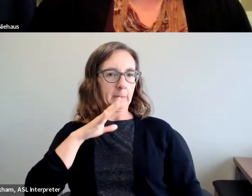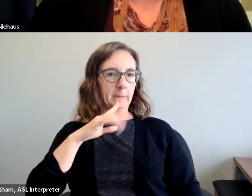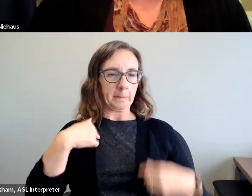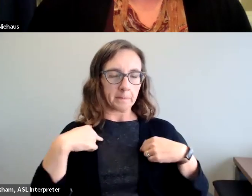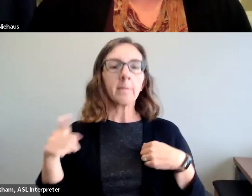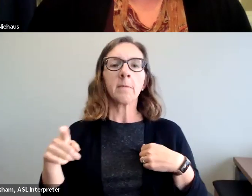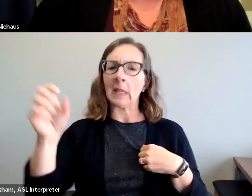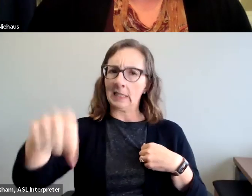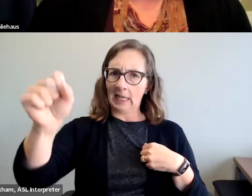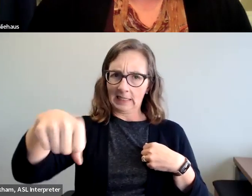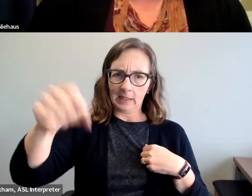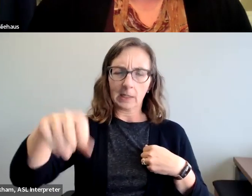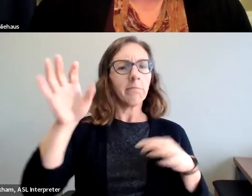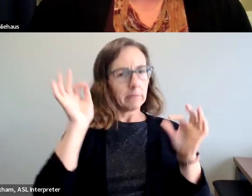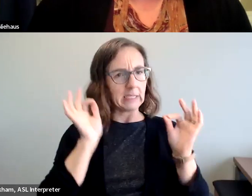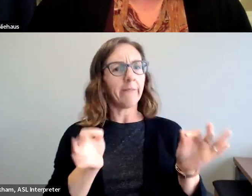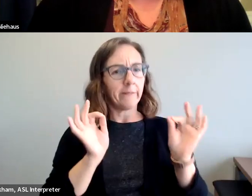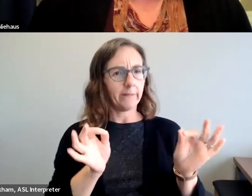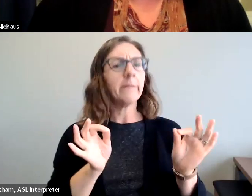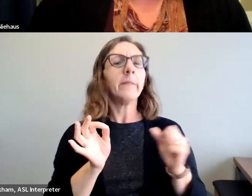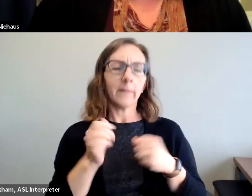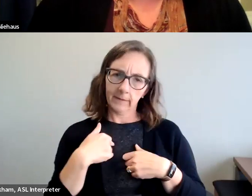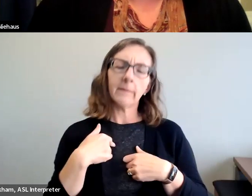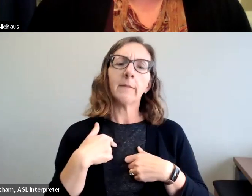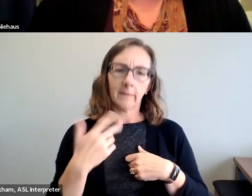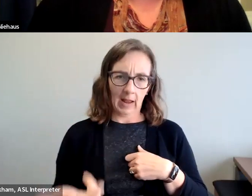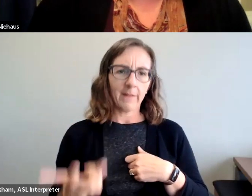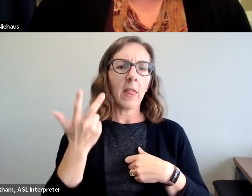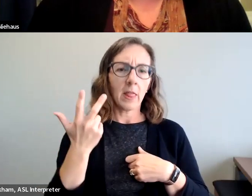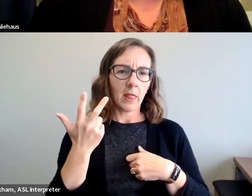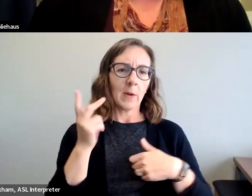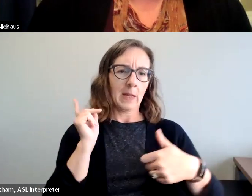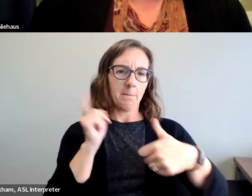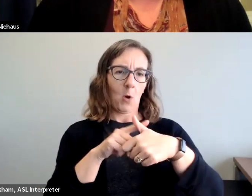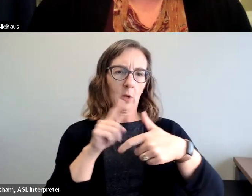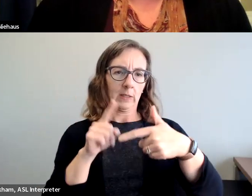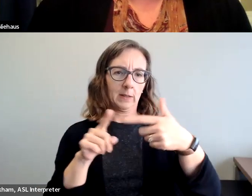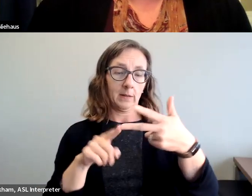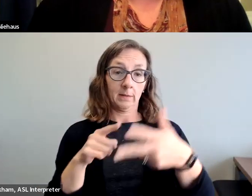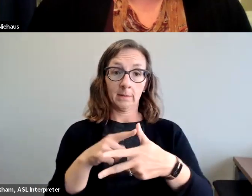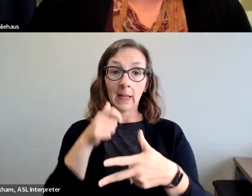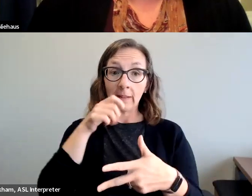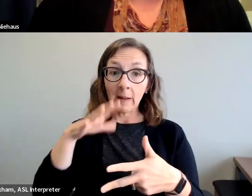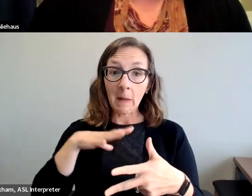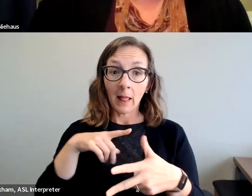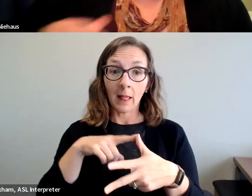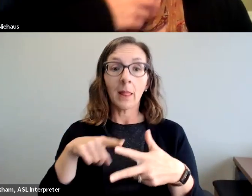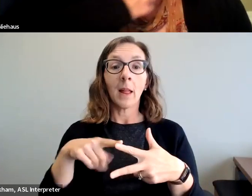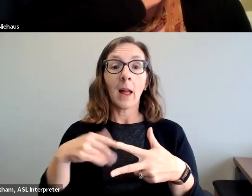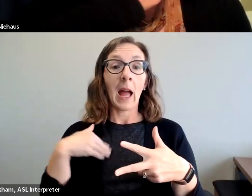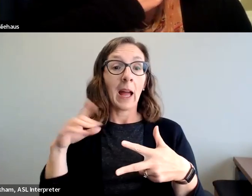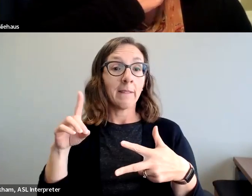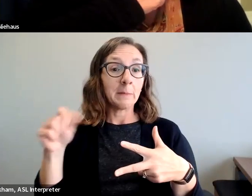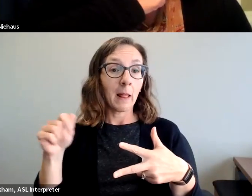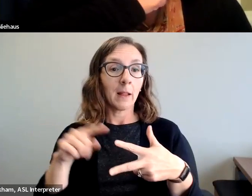Definitely, I guess you could say I have 3 points. I'm female, I have a